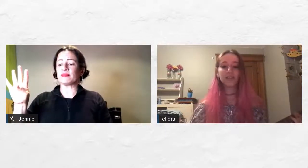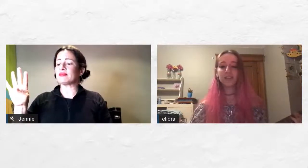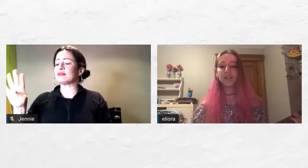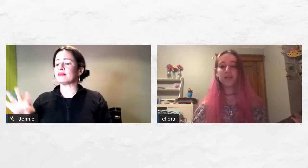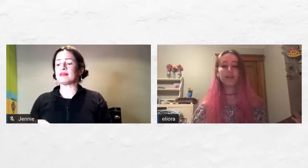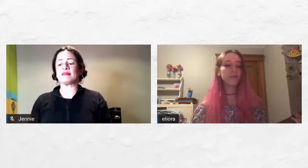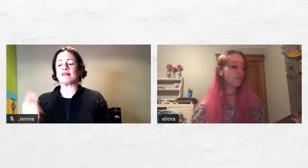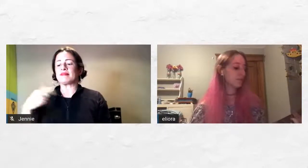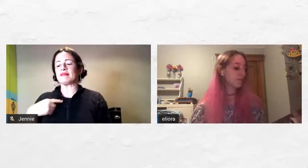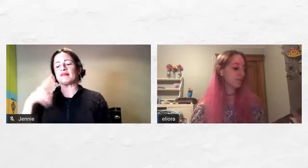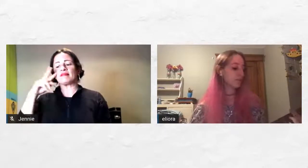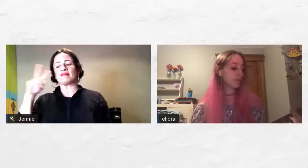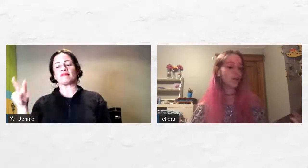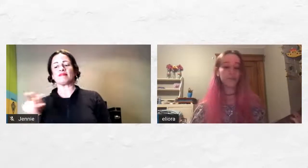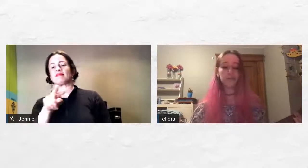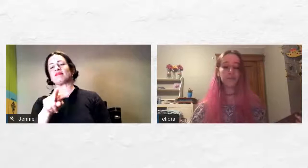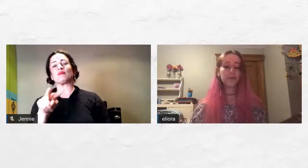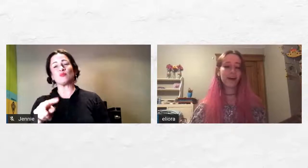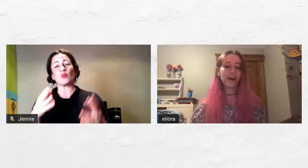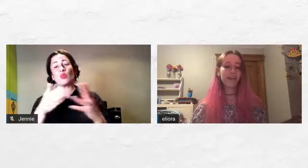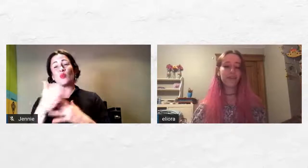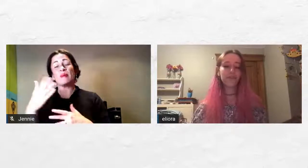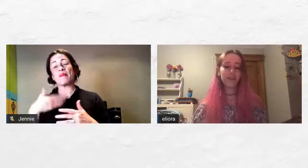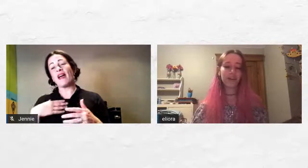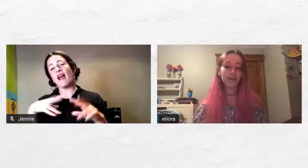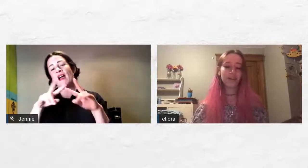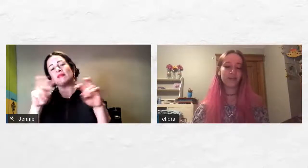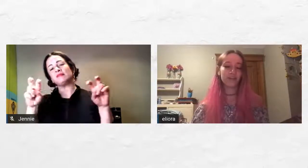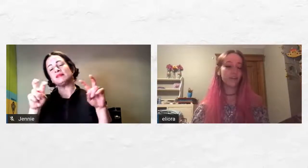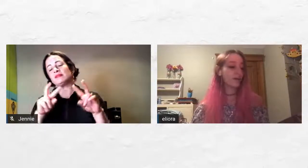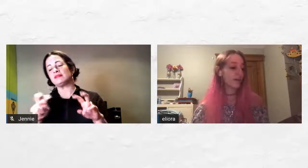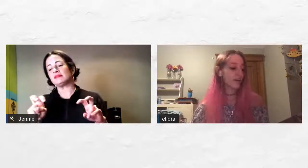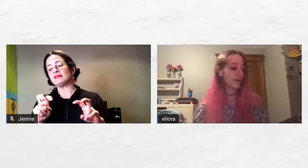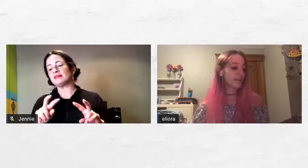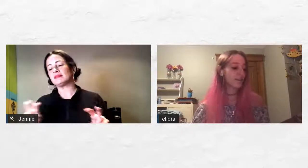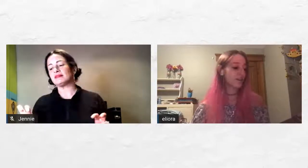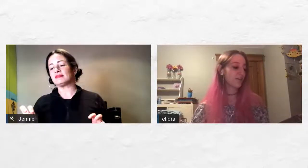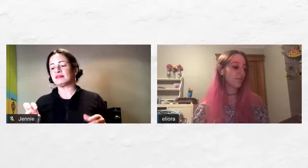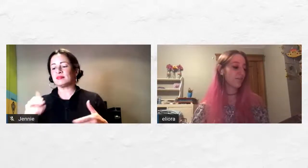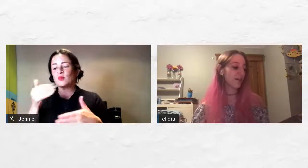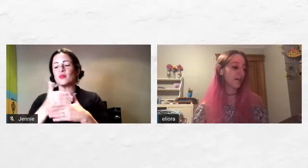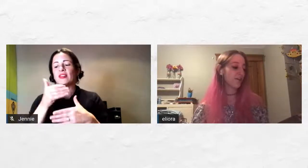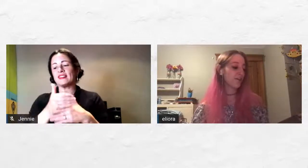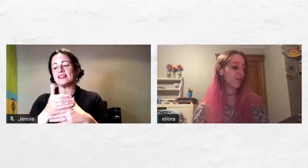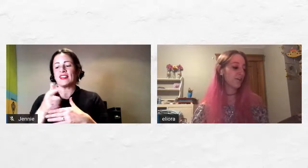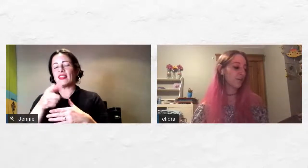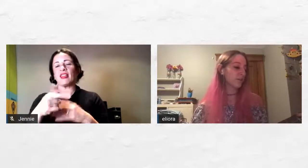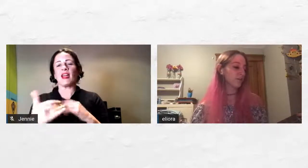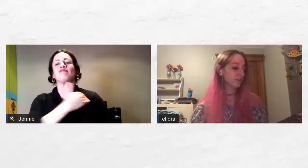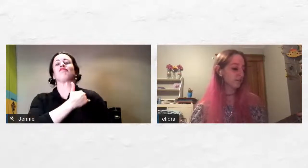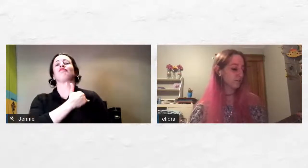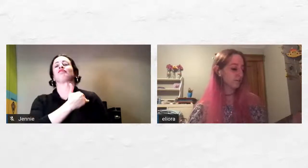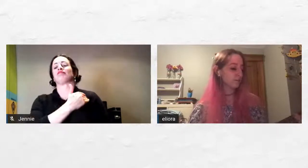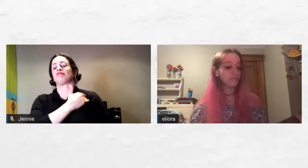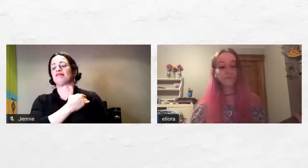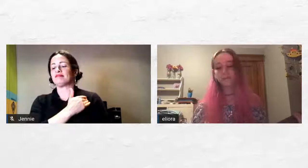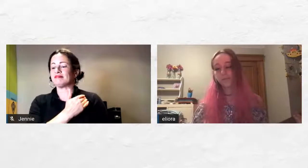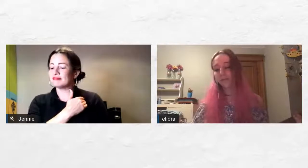I see you through my viewfinder. It's a reminder.